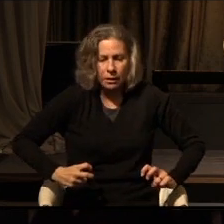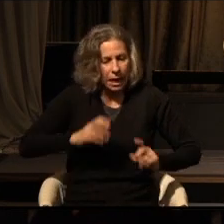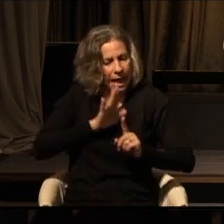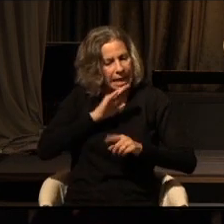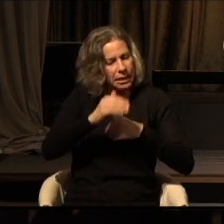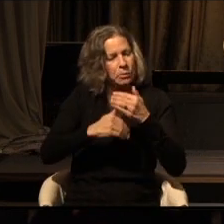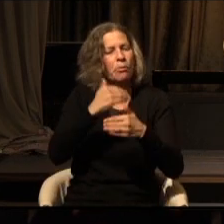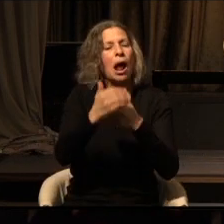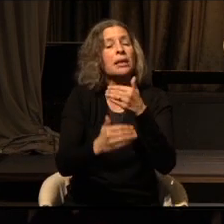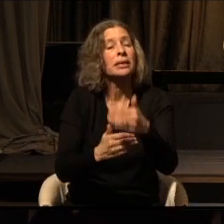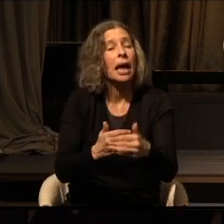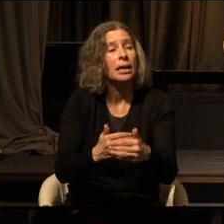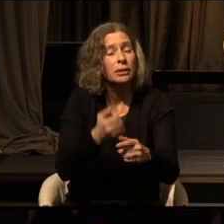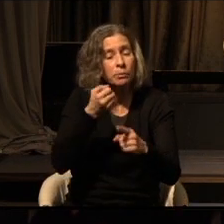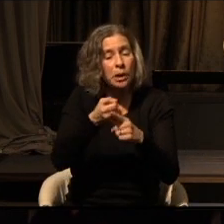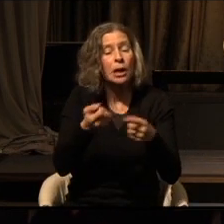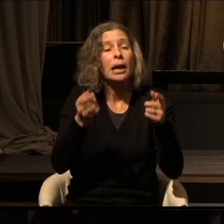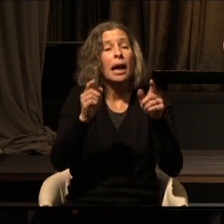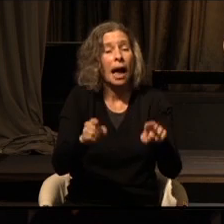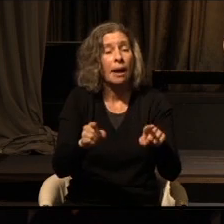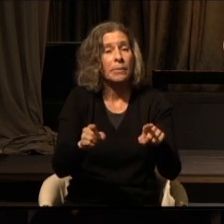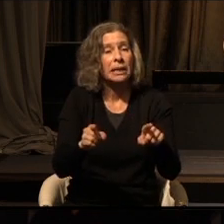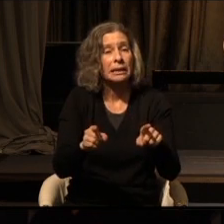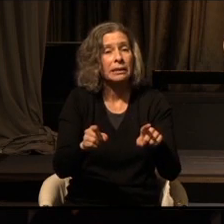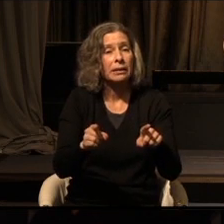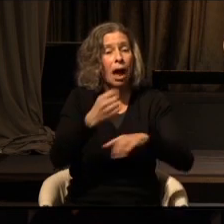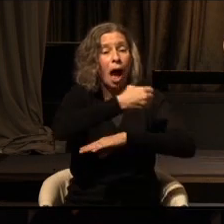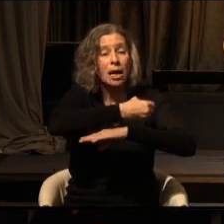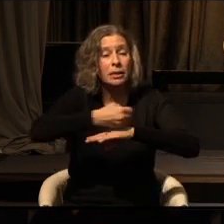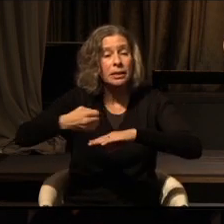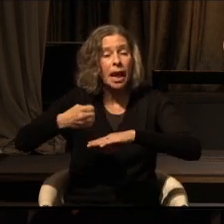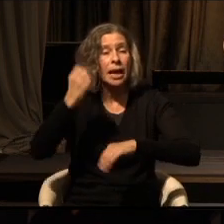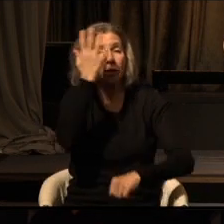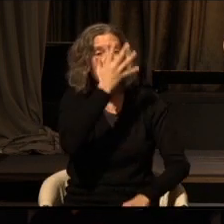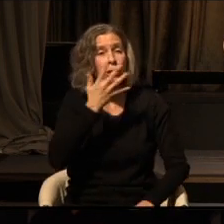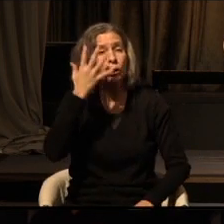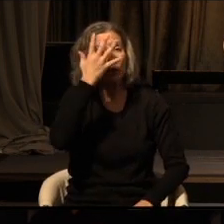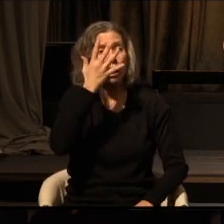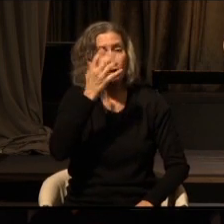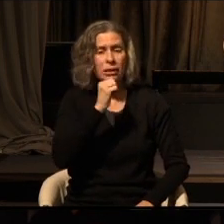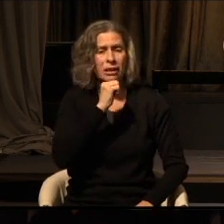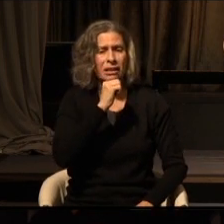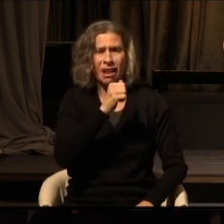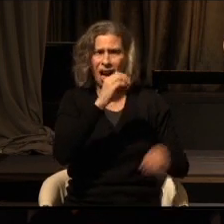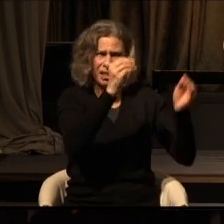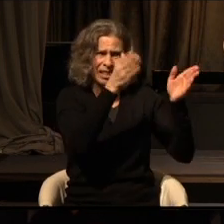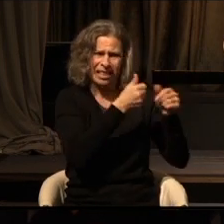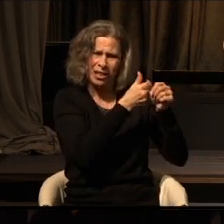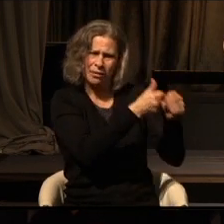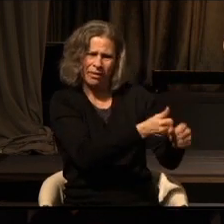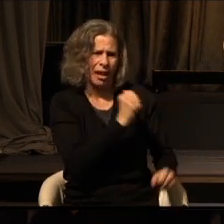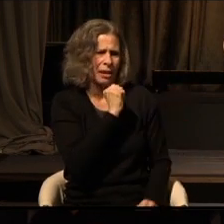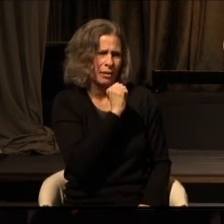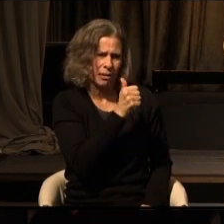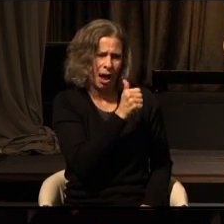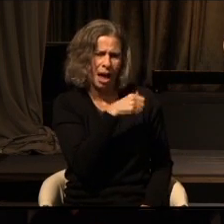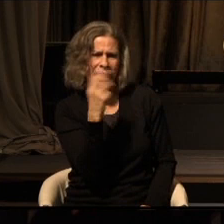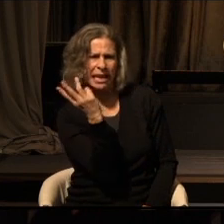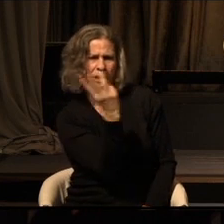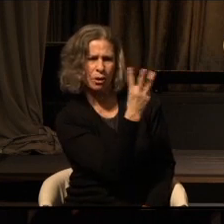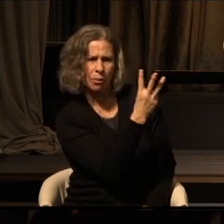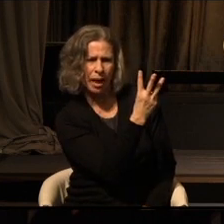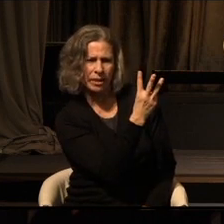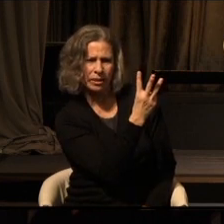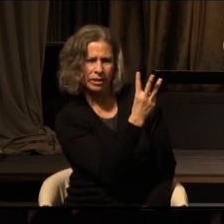leads him to something that looks on stage neither like that of his teachers in the Western canon